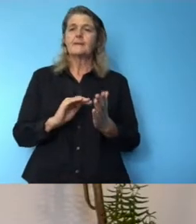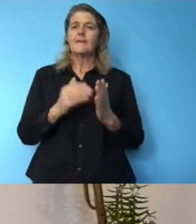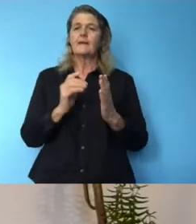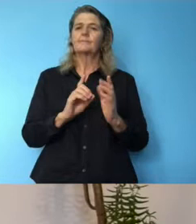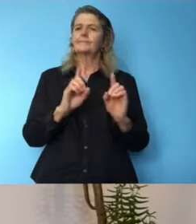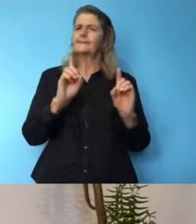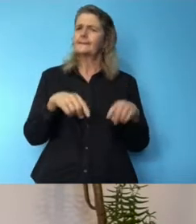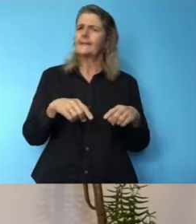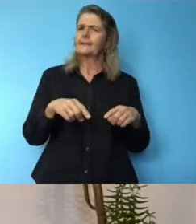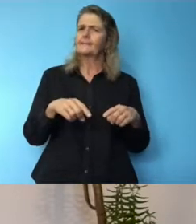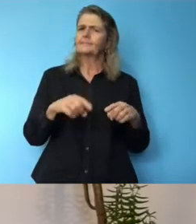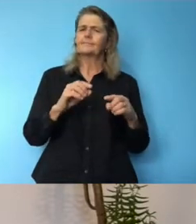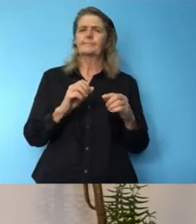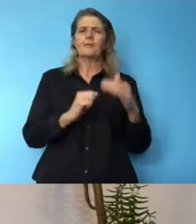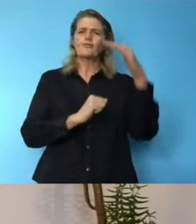and the yellow.